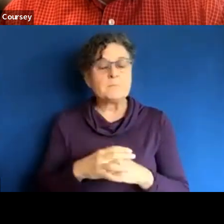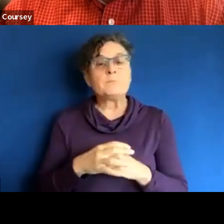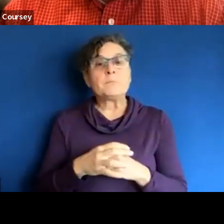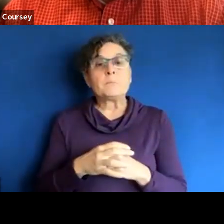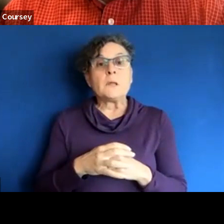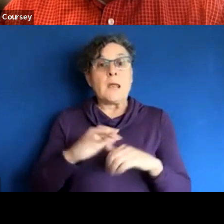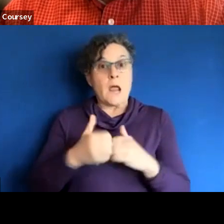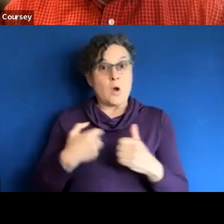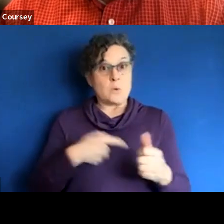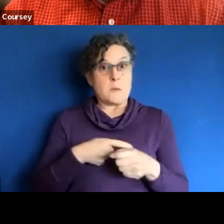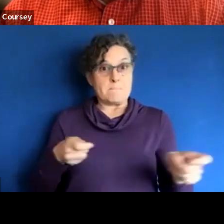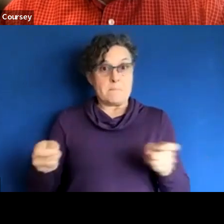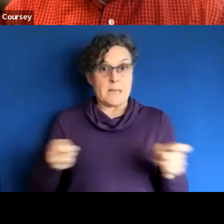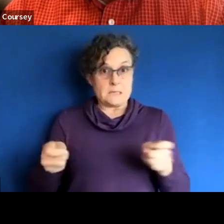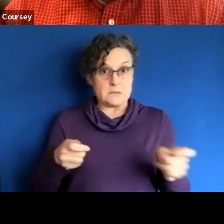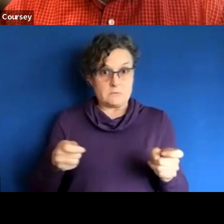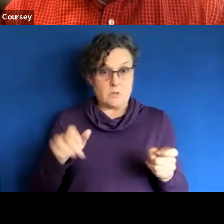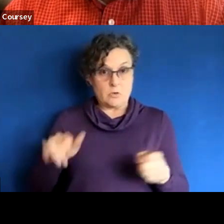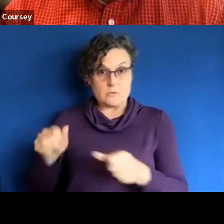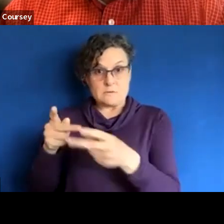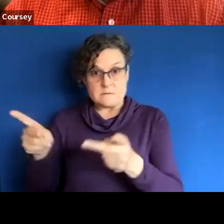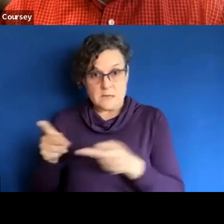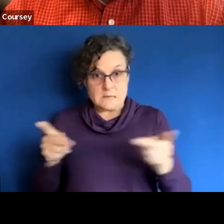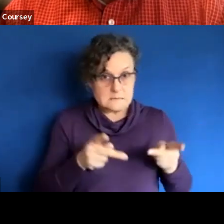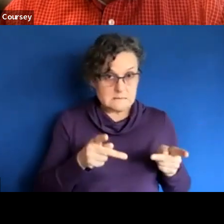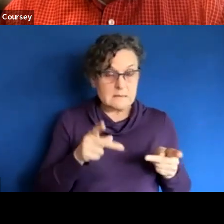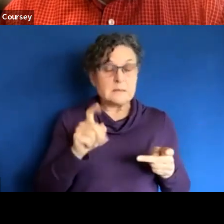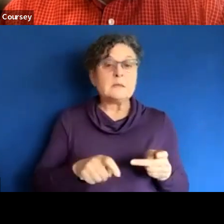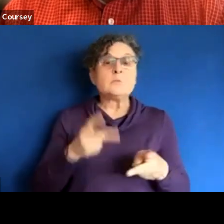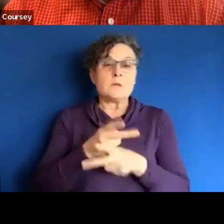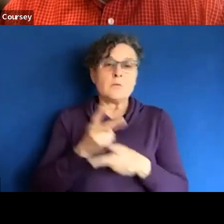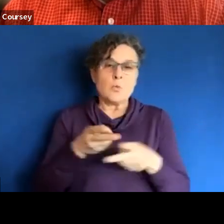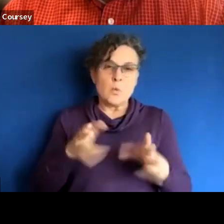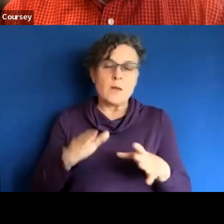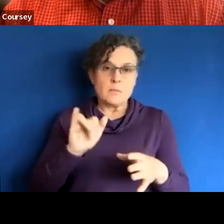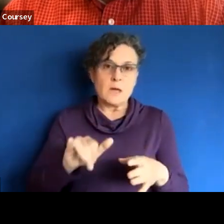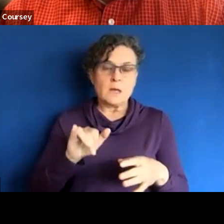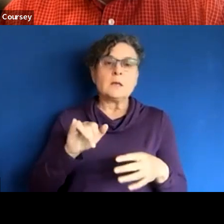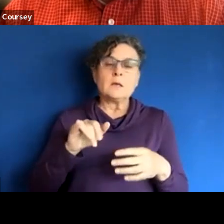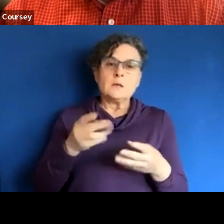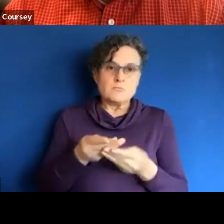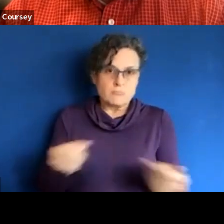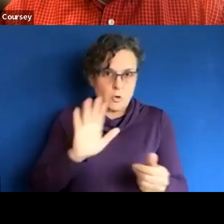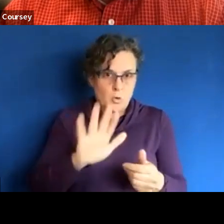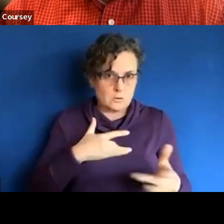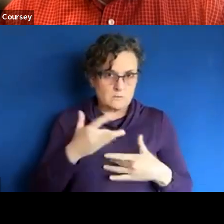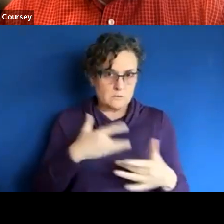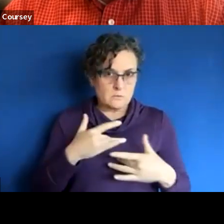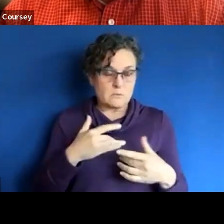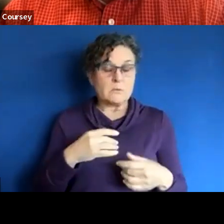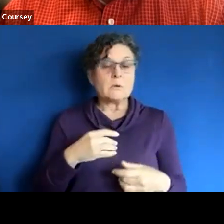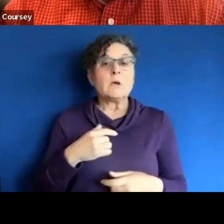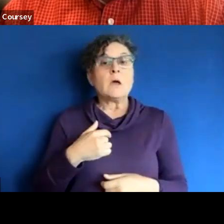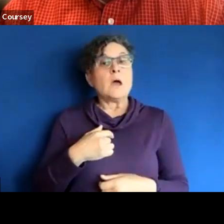be managed need to be in a way that address your concerns directly. I also say that not only as an elected official, but as somebody who